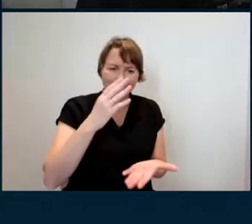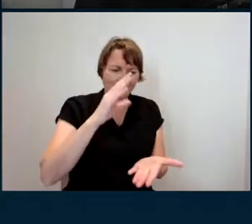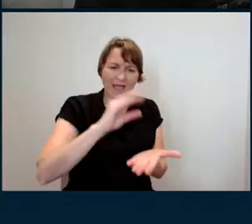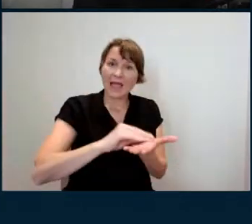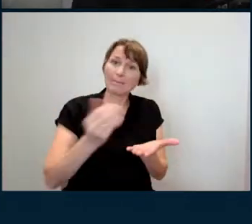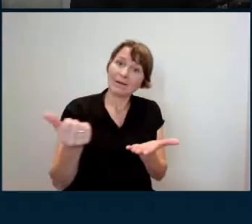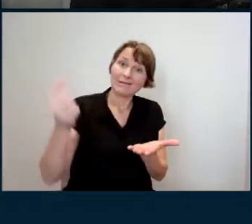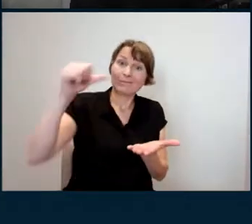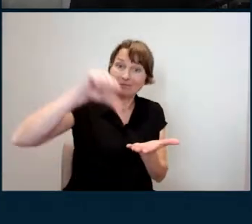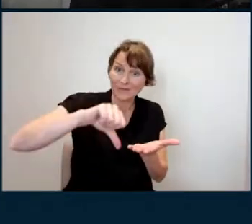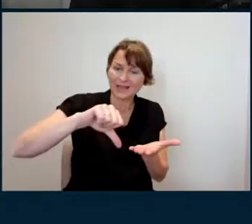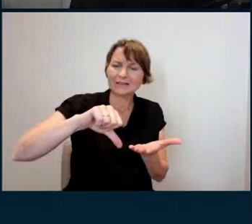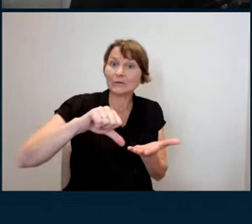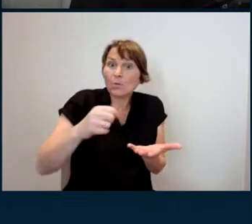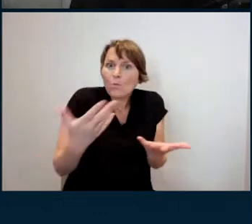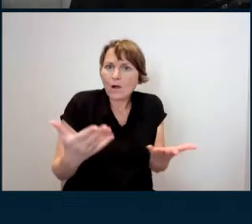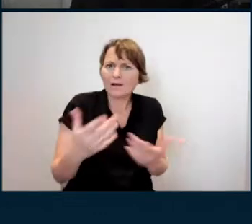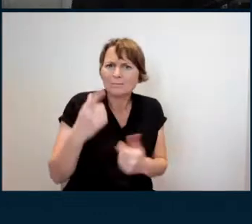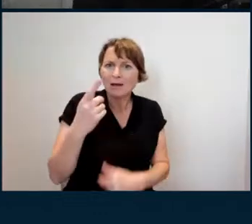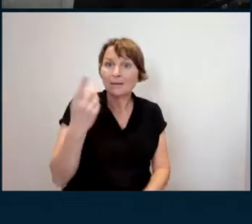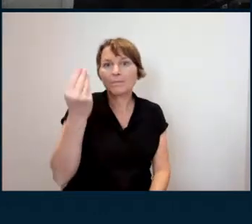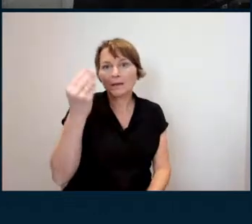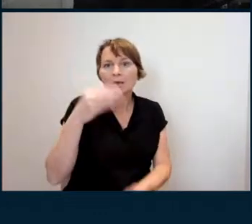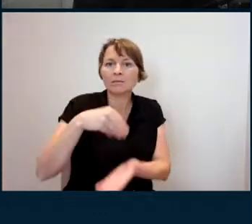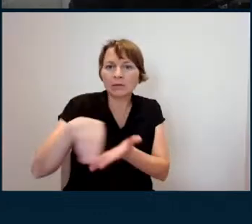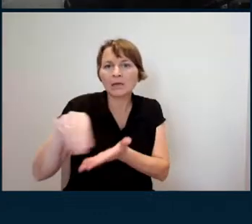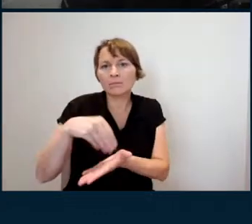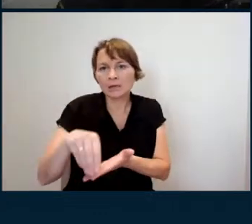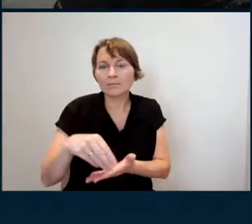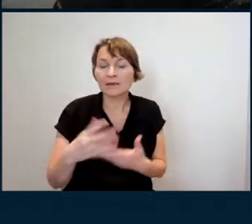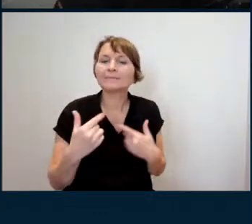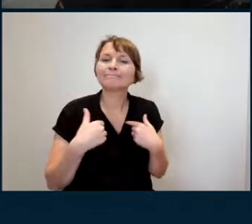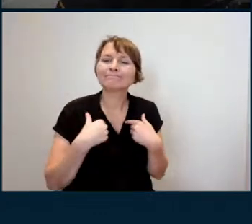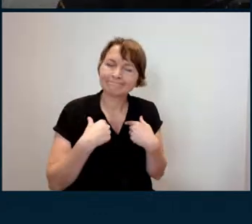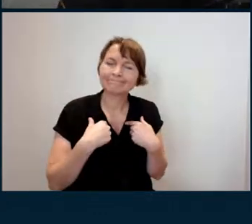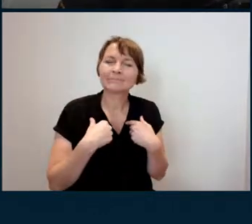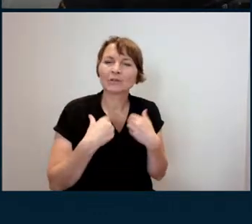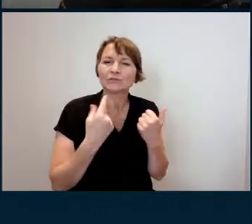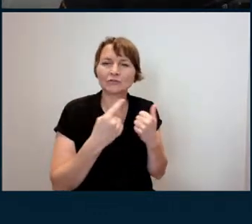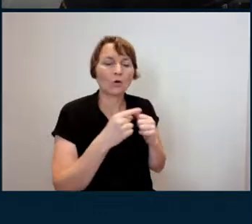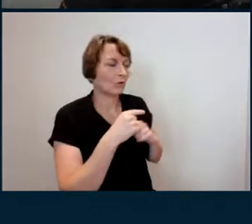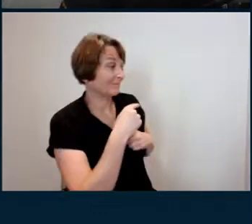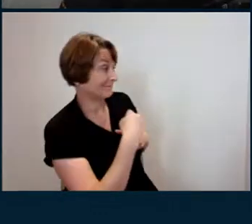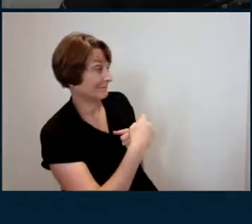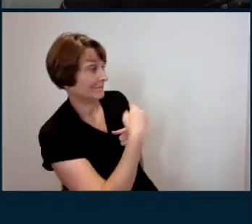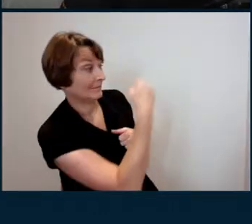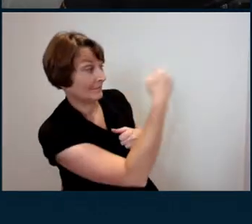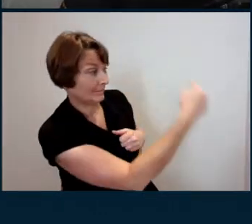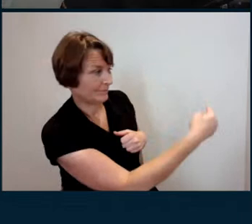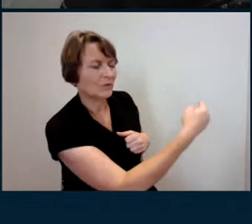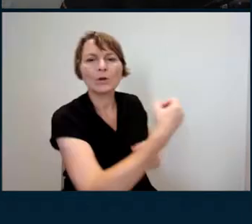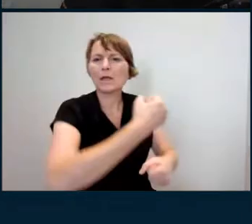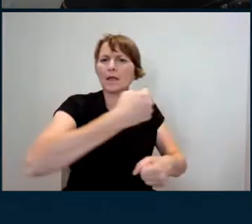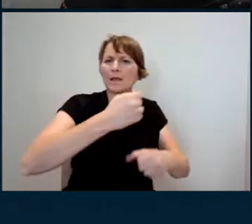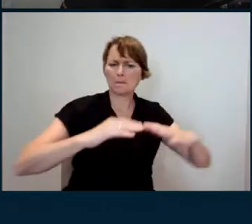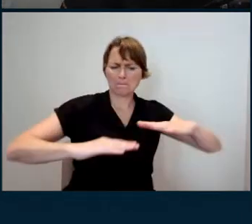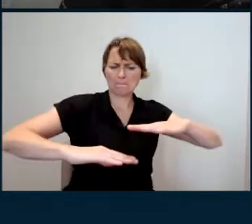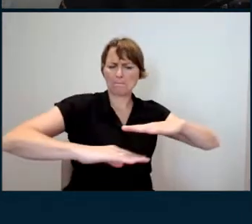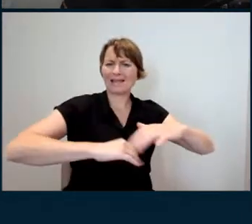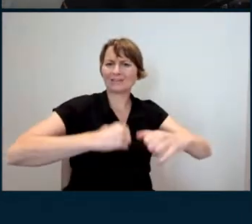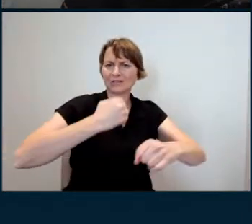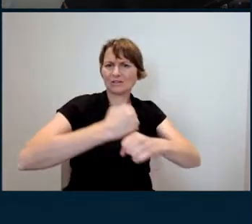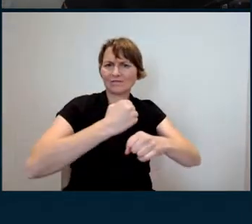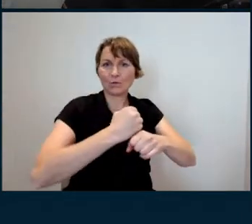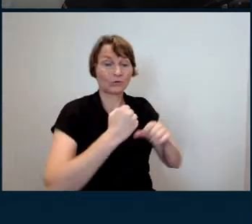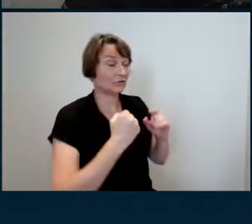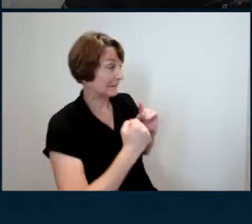has failed. And what I did is create very basic functions: get second potion, get first potion. I see